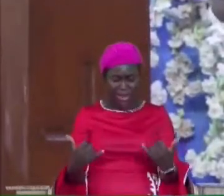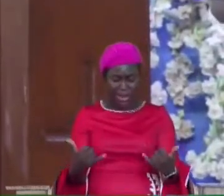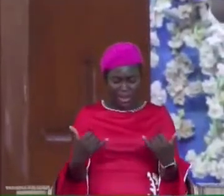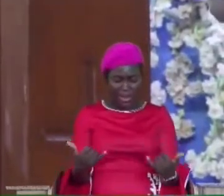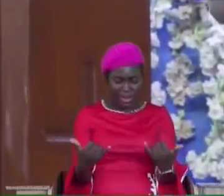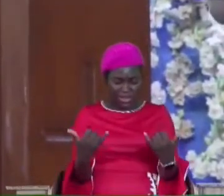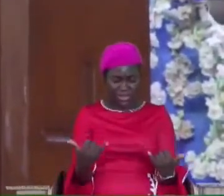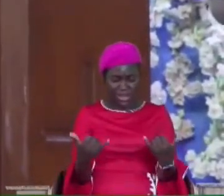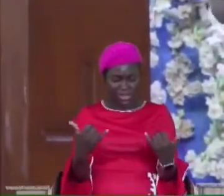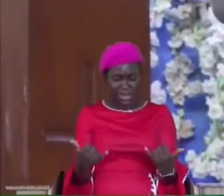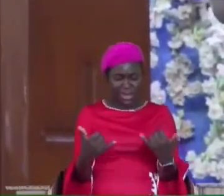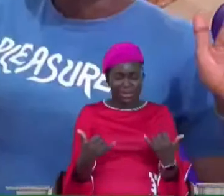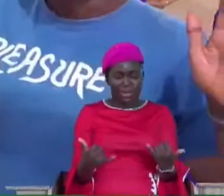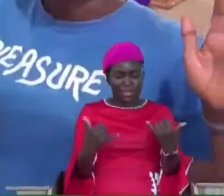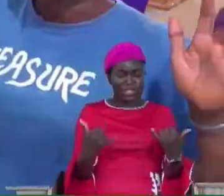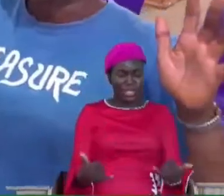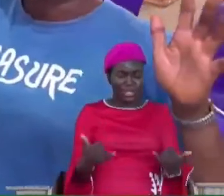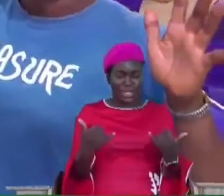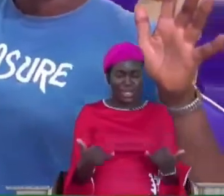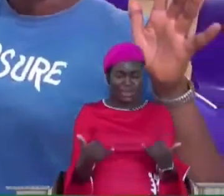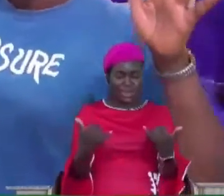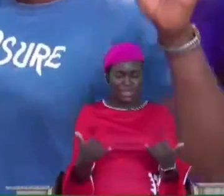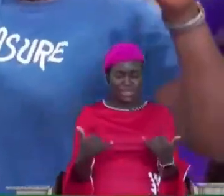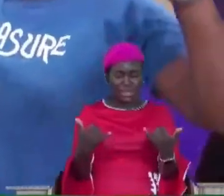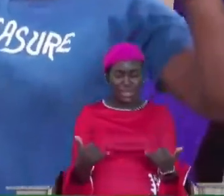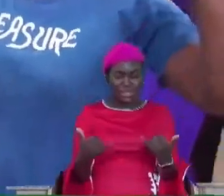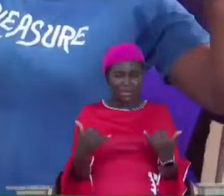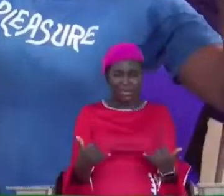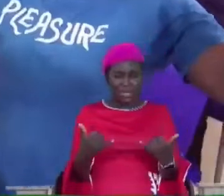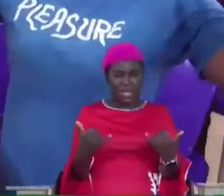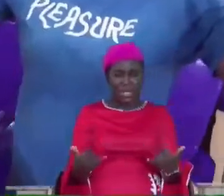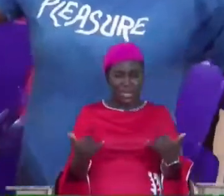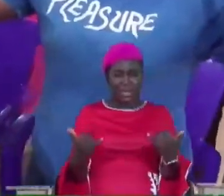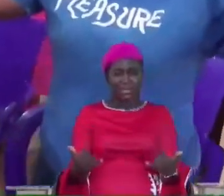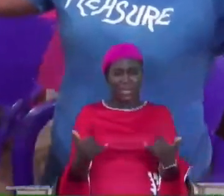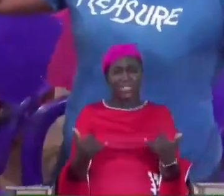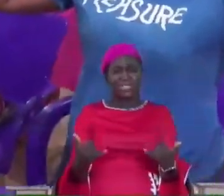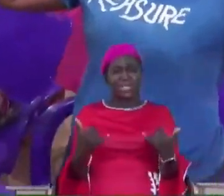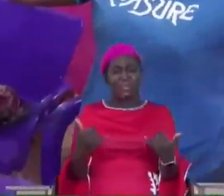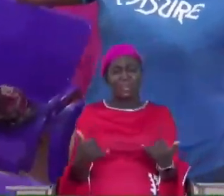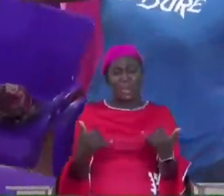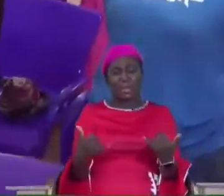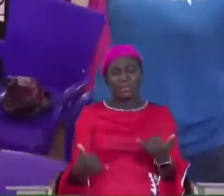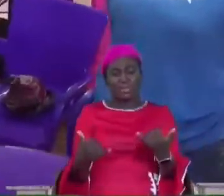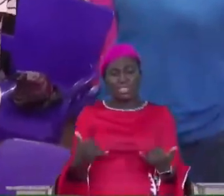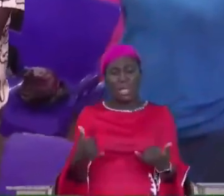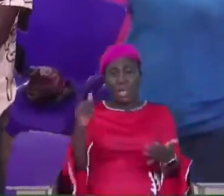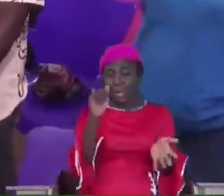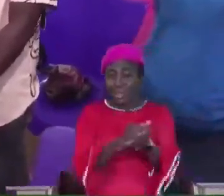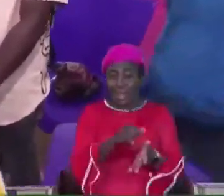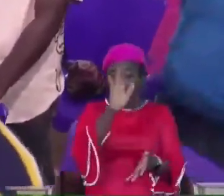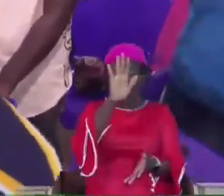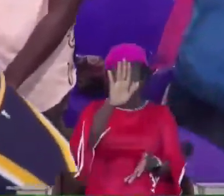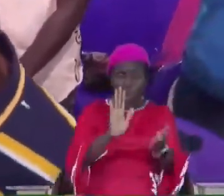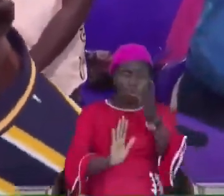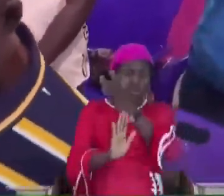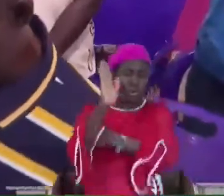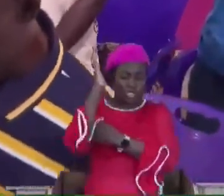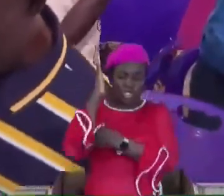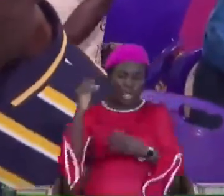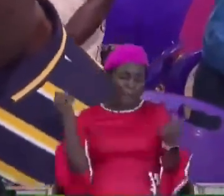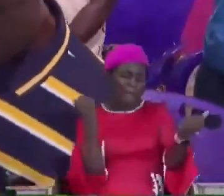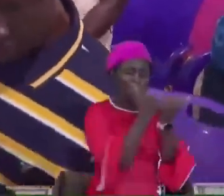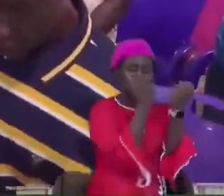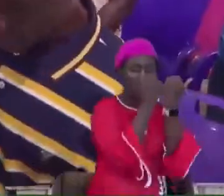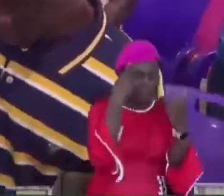Makate sepeli kayaba. Ribosel kayabosha. That your God shall fight for